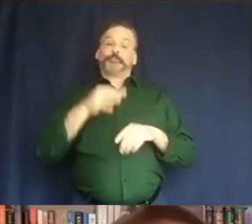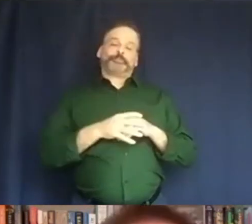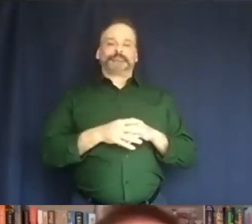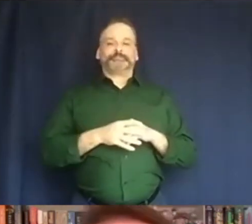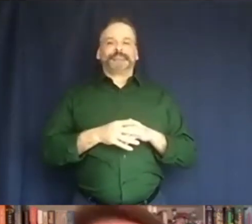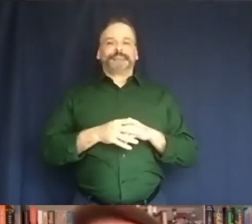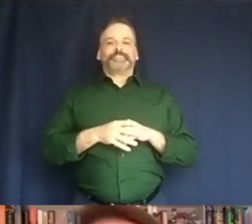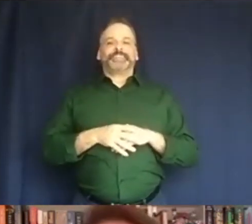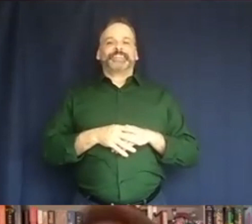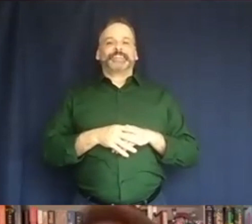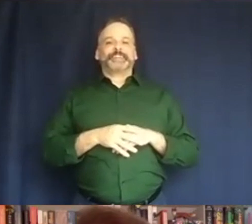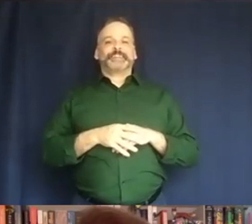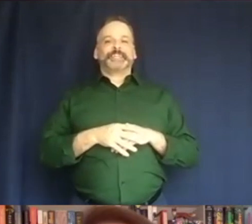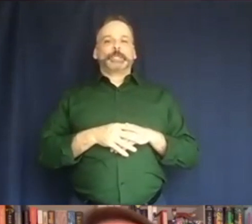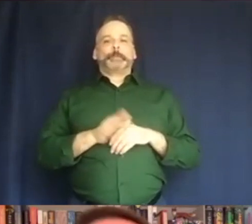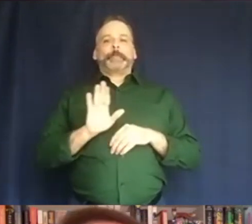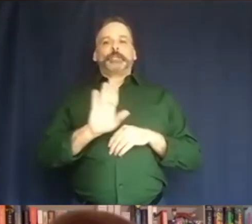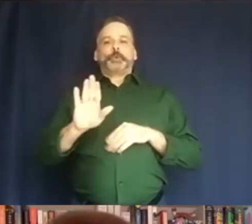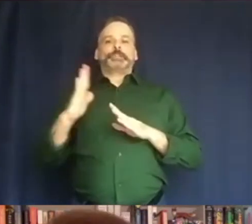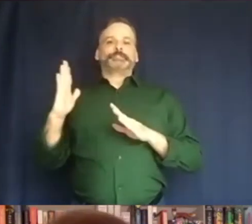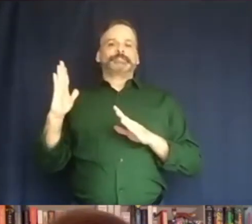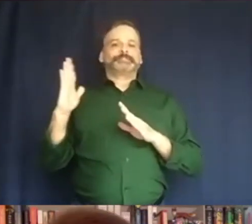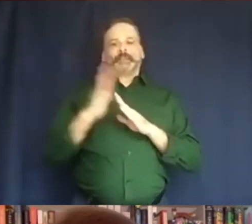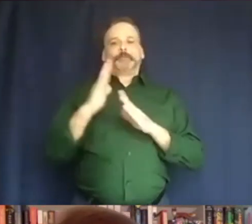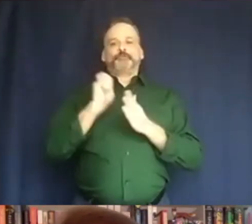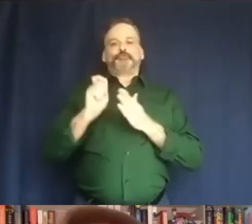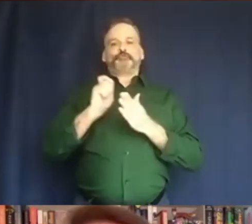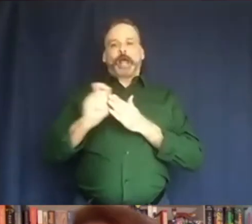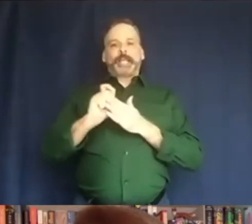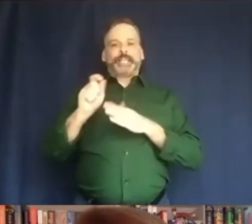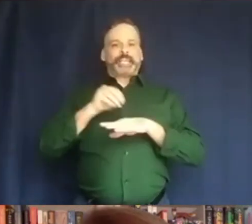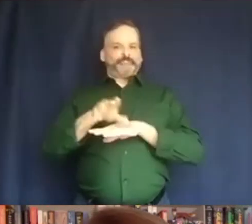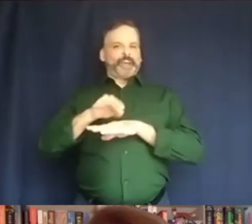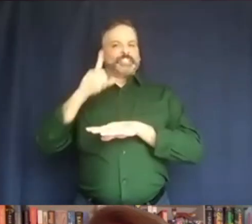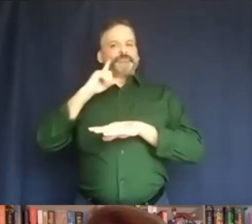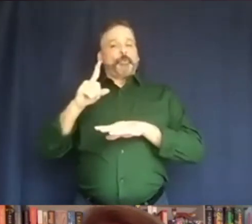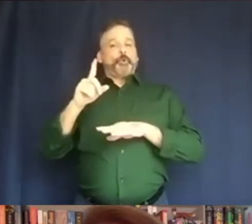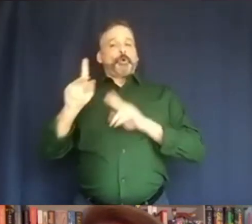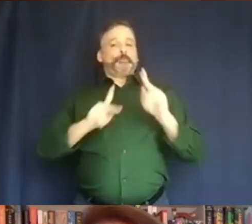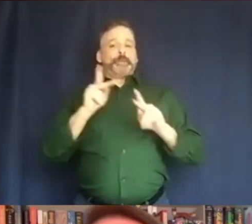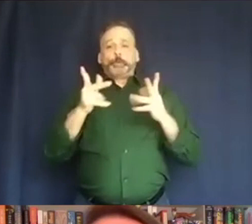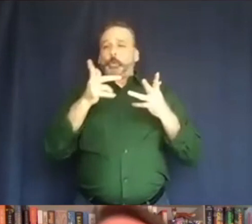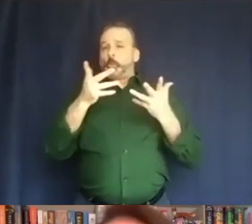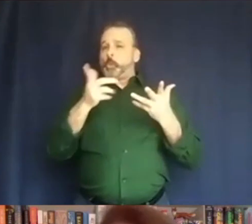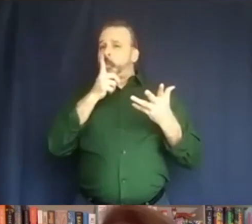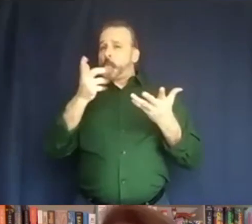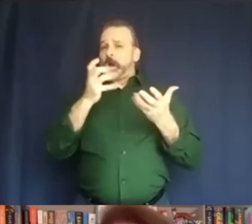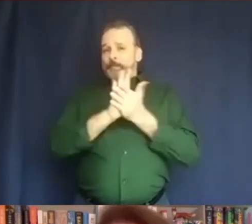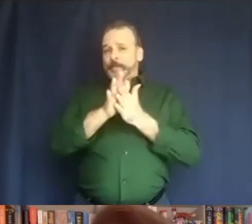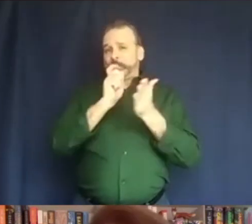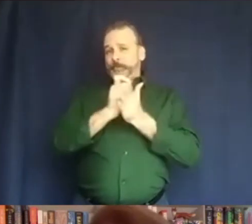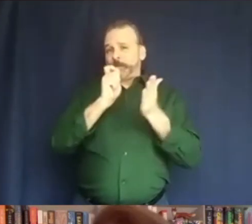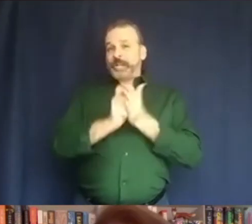What is your top piece of writing advice for aspiring writers, or alternatively, what is the worst piece